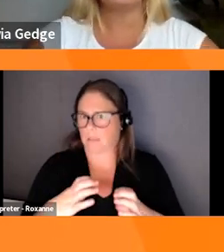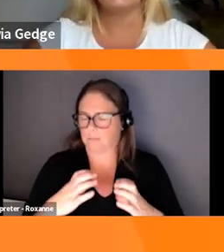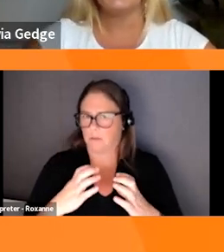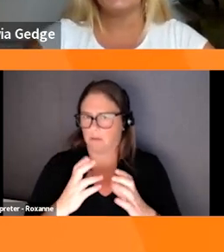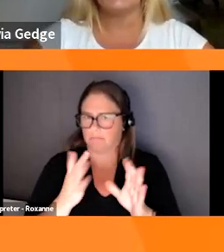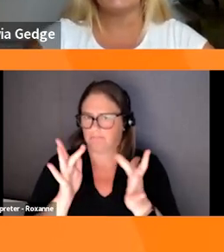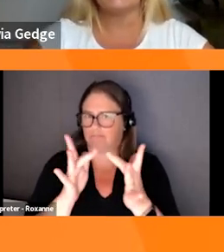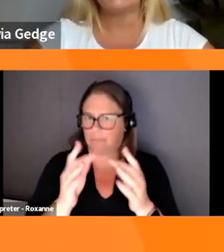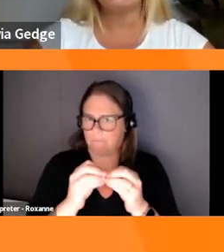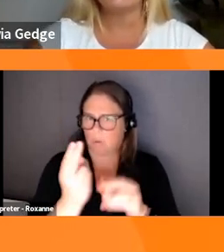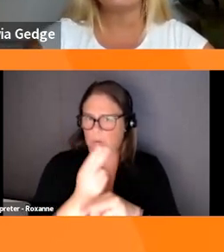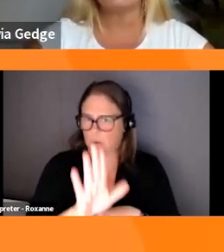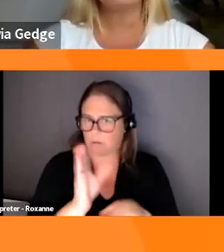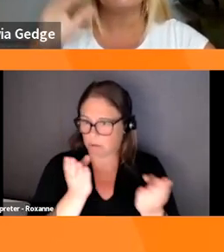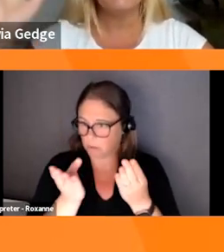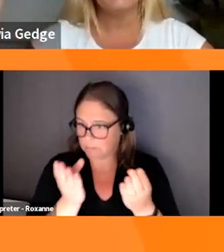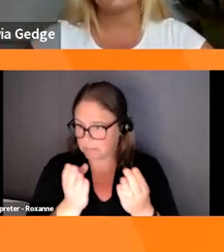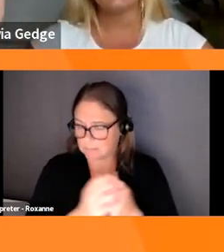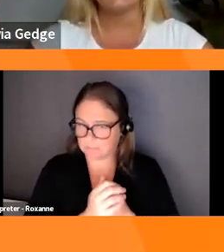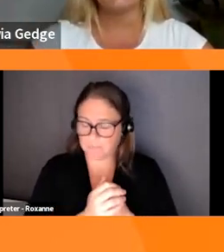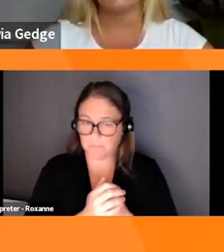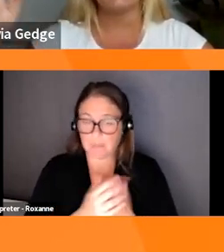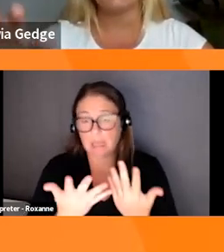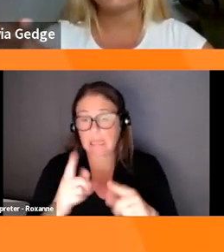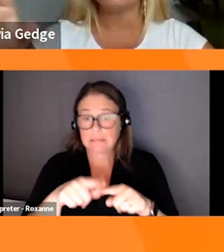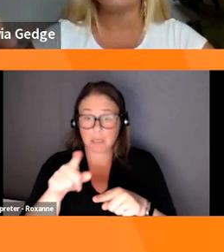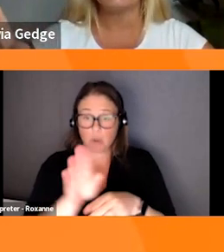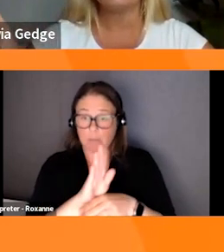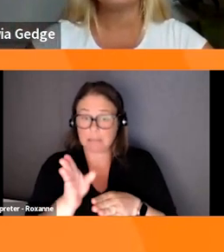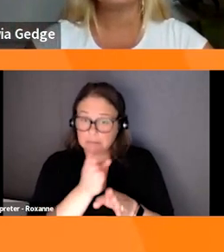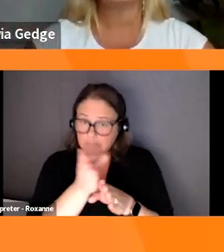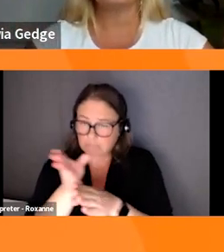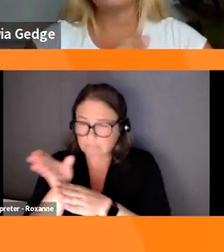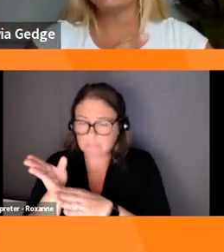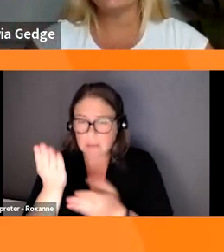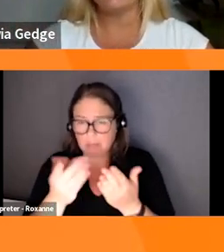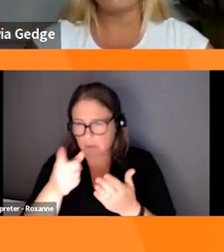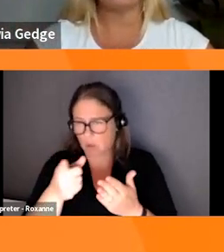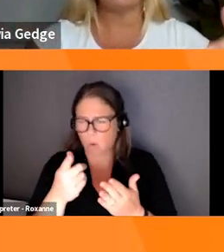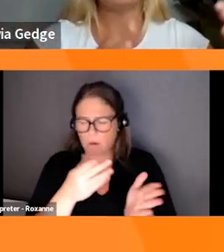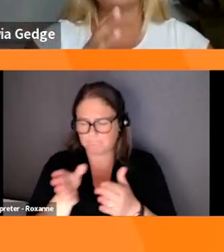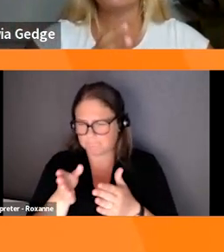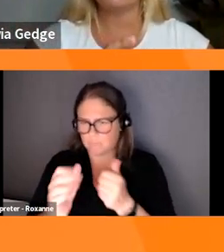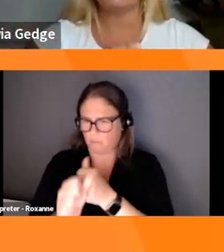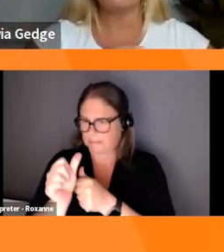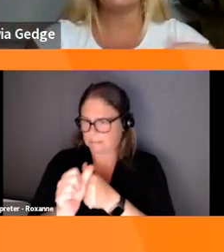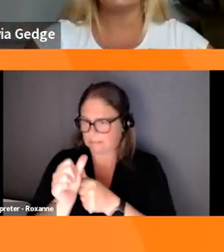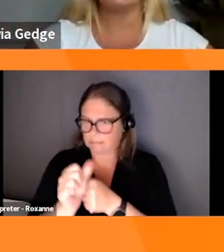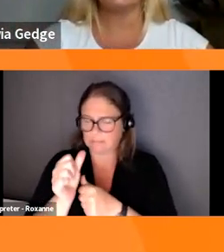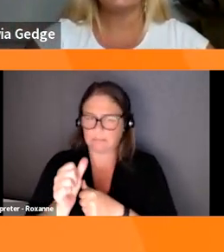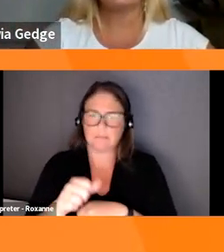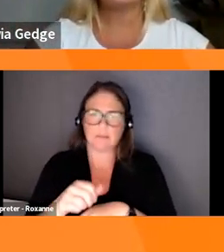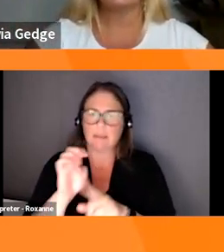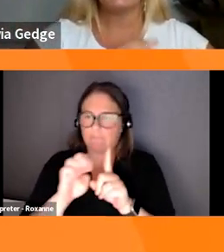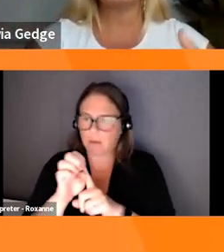the industry, you might be more focused on the risk components. Maybe it's the environmental carbon